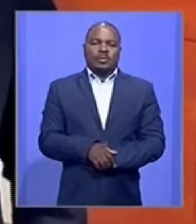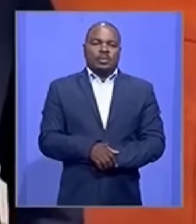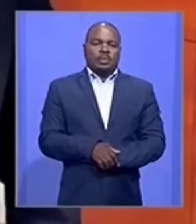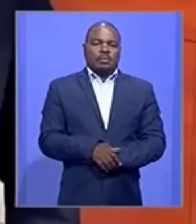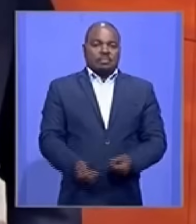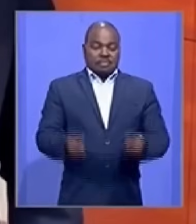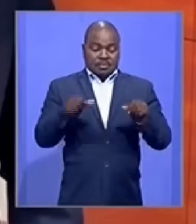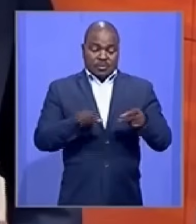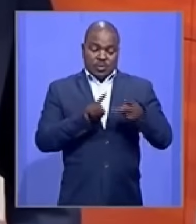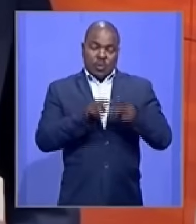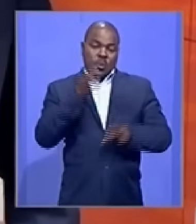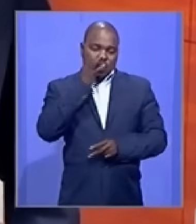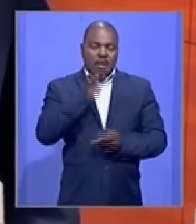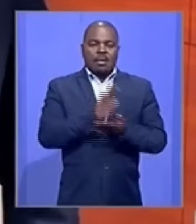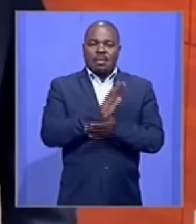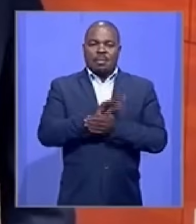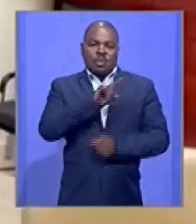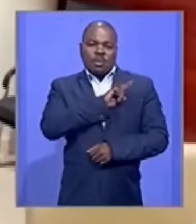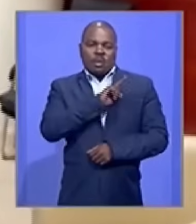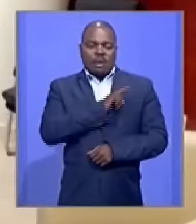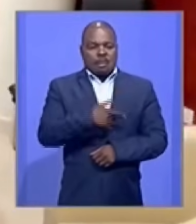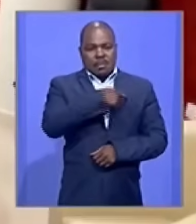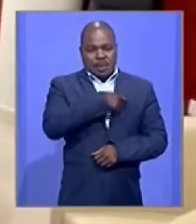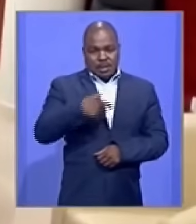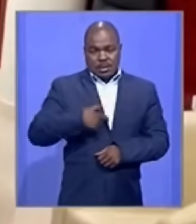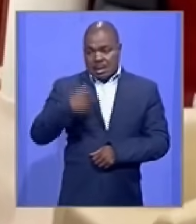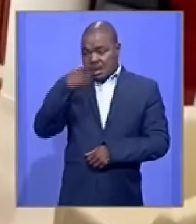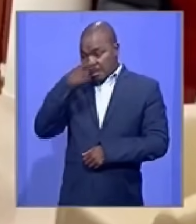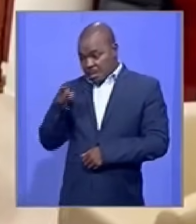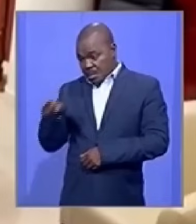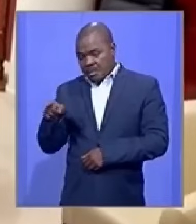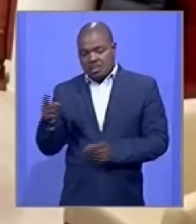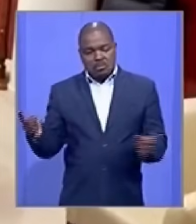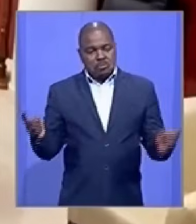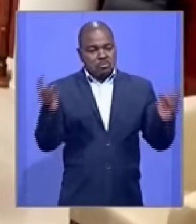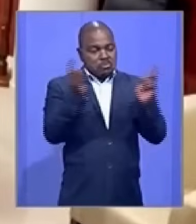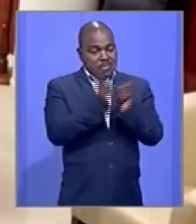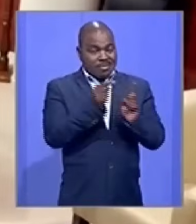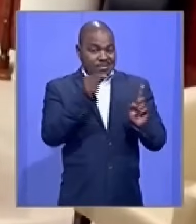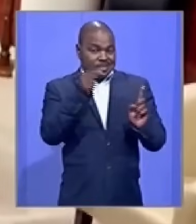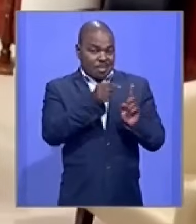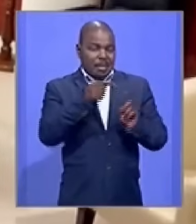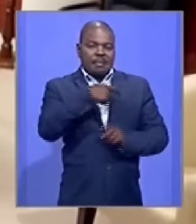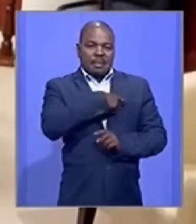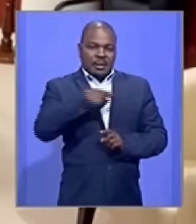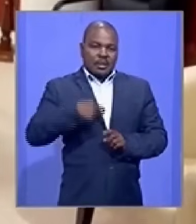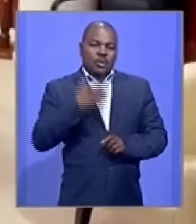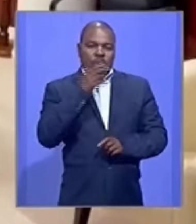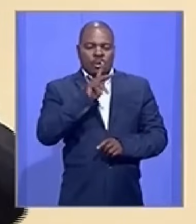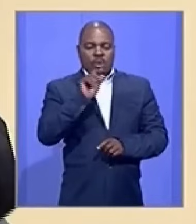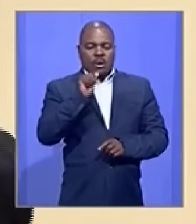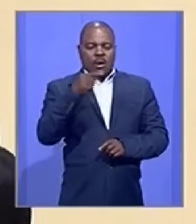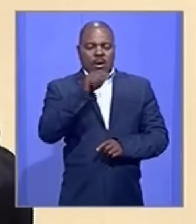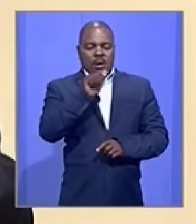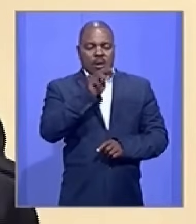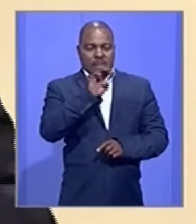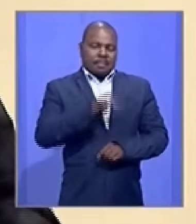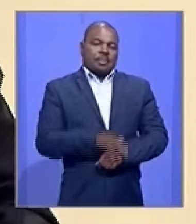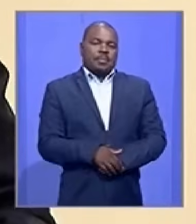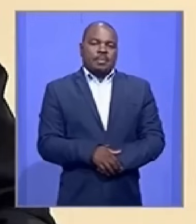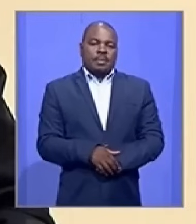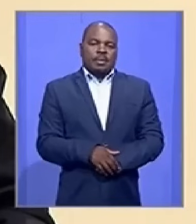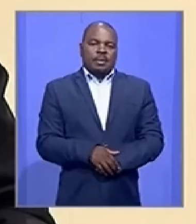a bolela hore o thabile ha mo presidente Ramaphosa ba bile le dipuisano le mo presidente Kagame. He then